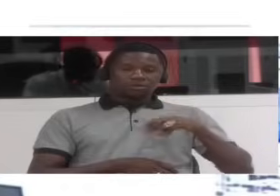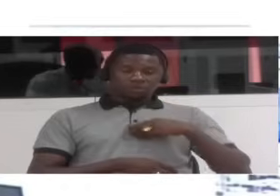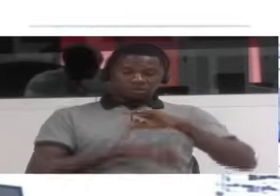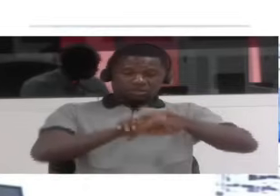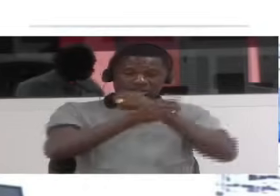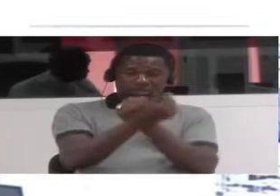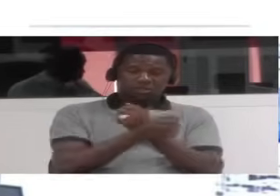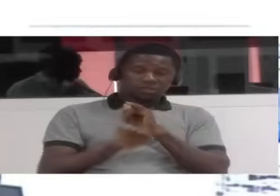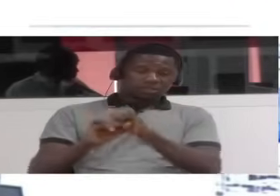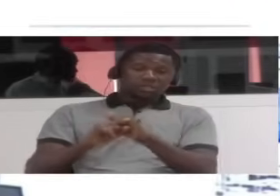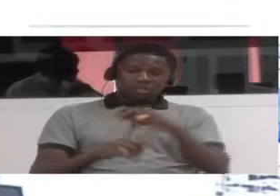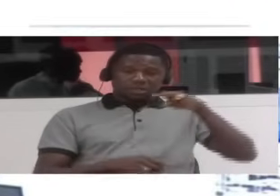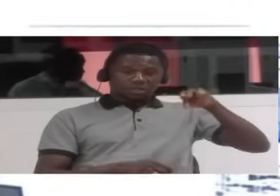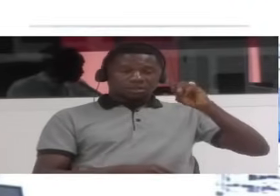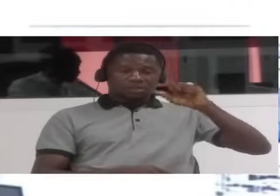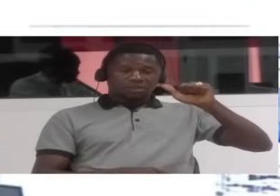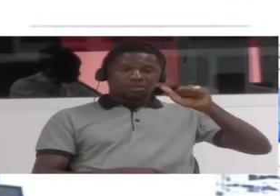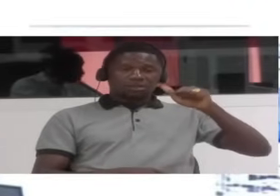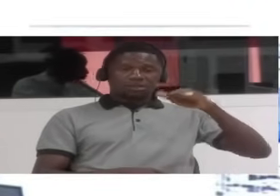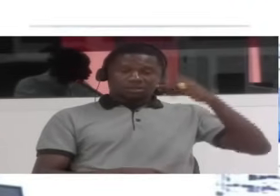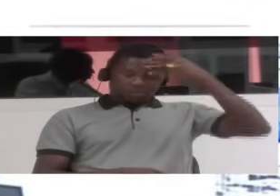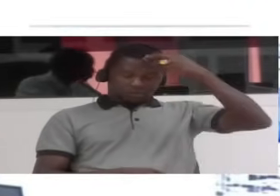the NIA headquarters.